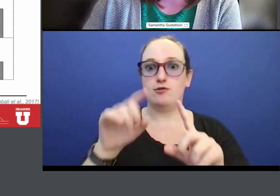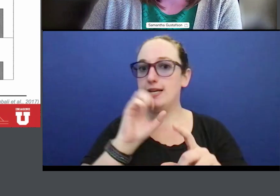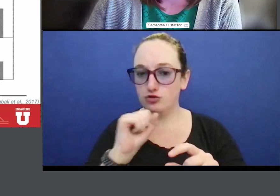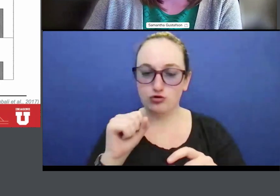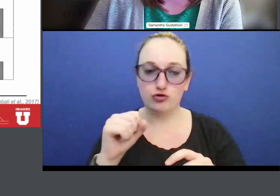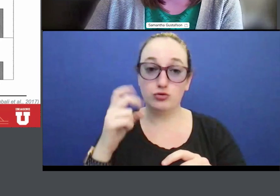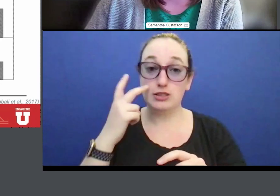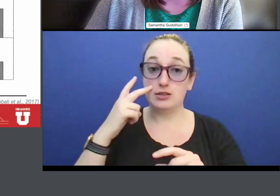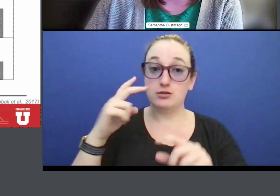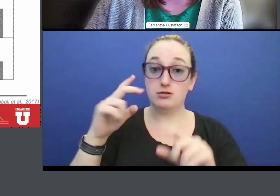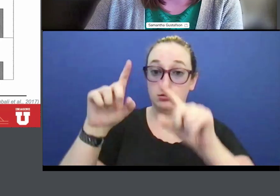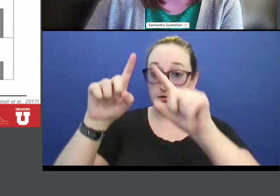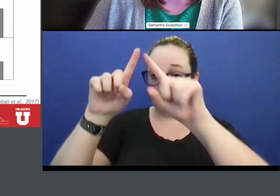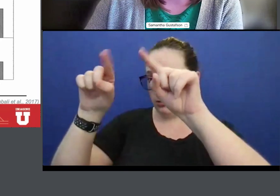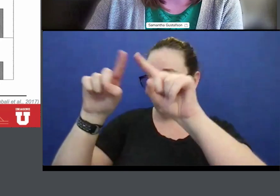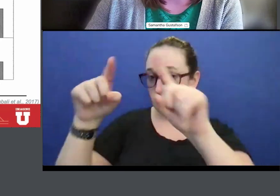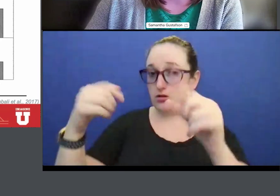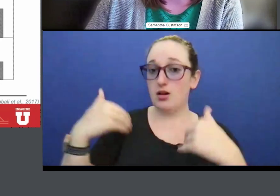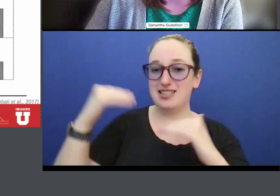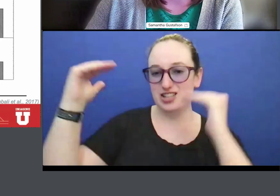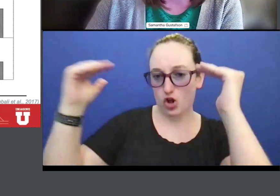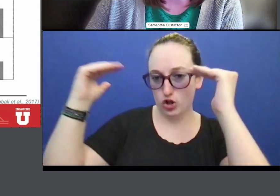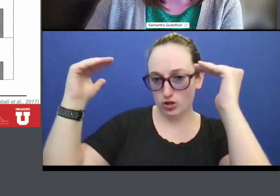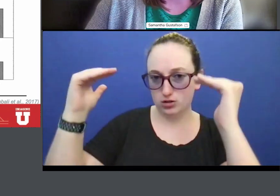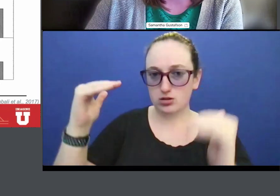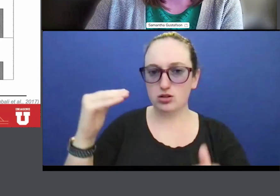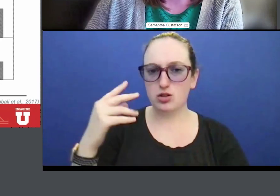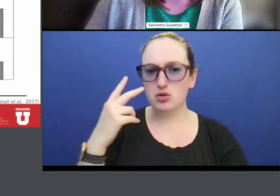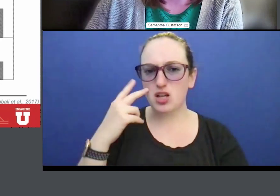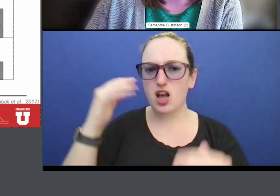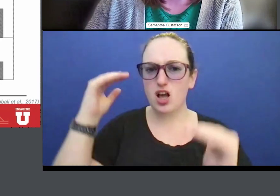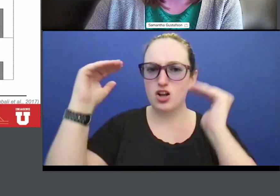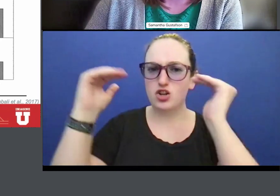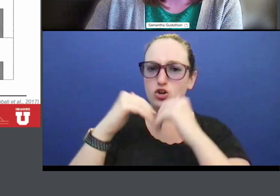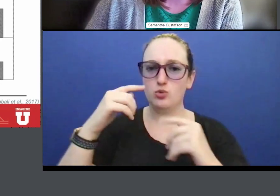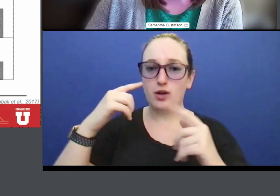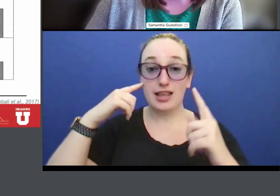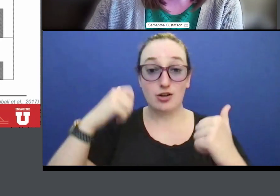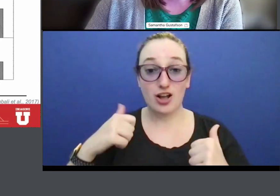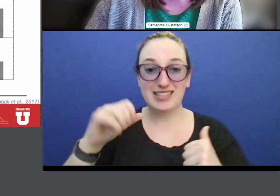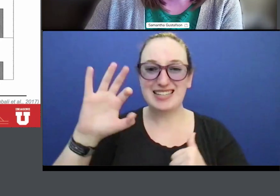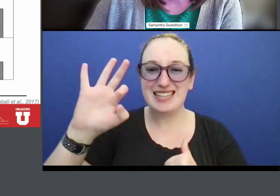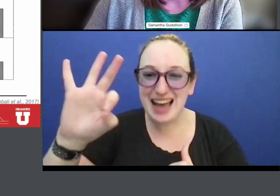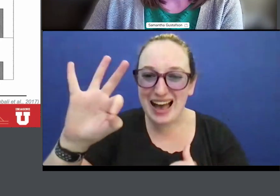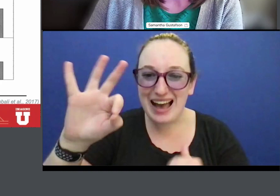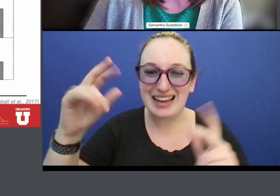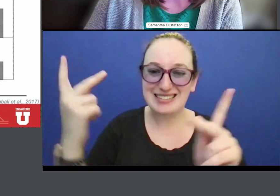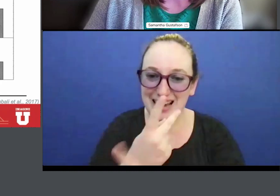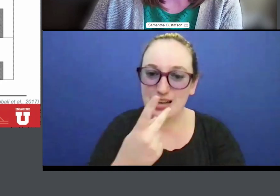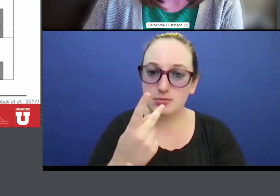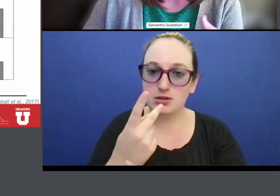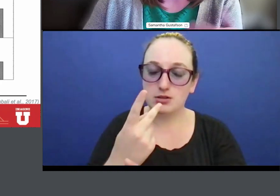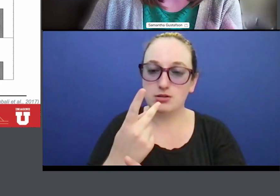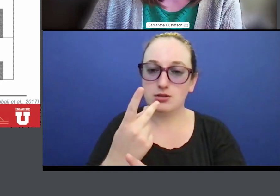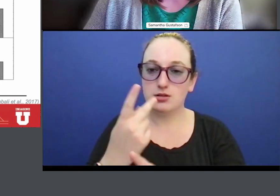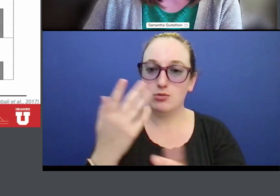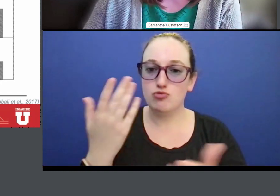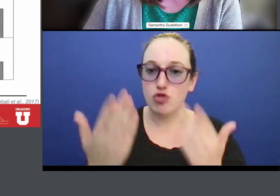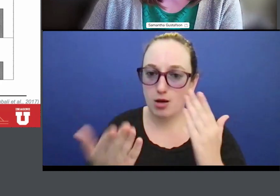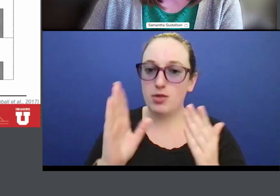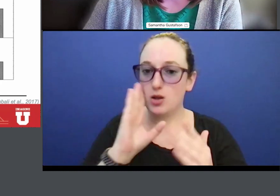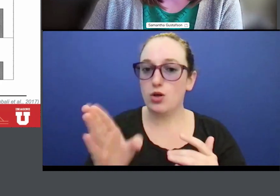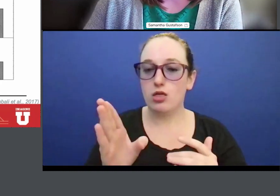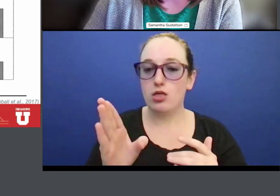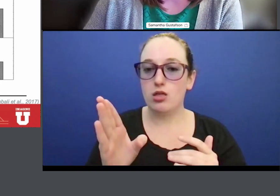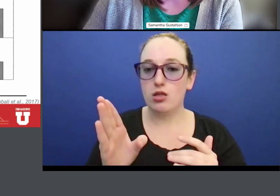at the top panel, we have adult ratings, and you can see adults with hearing loss are 9 times more likely to report